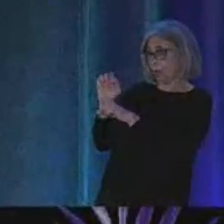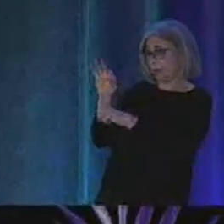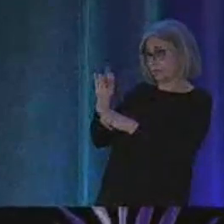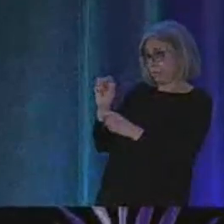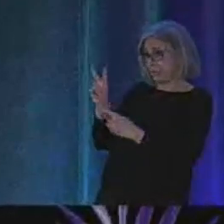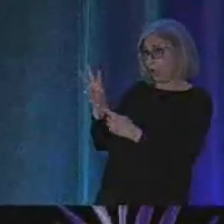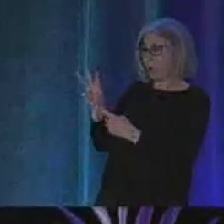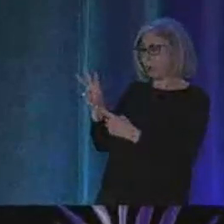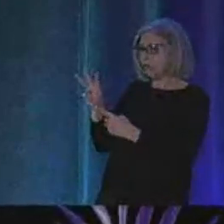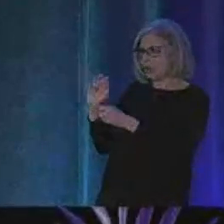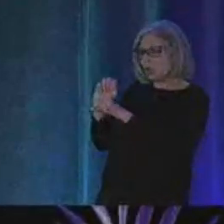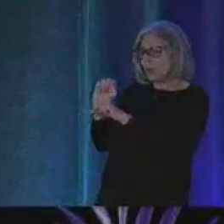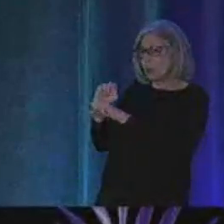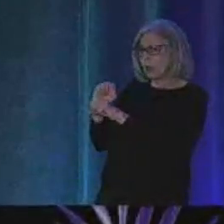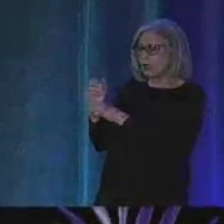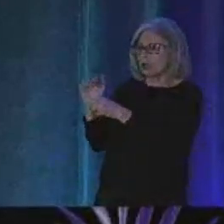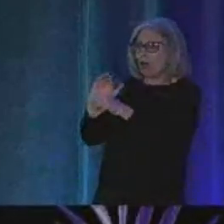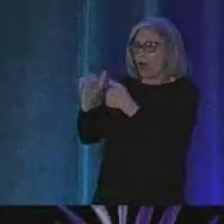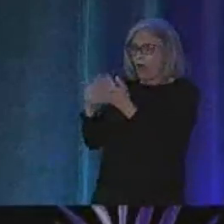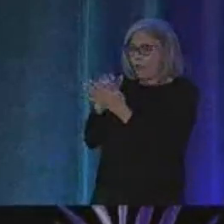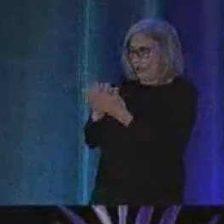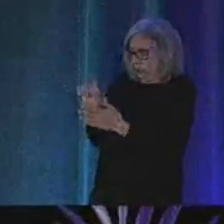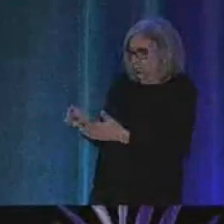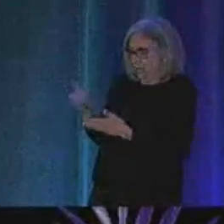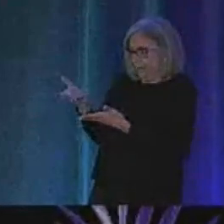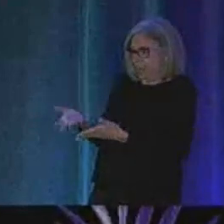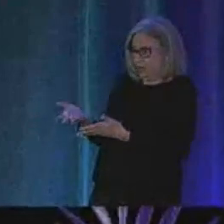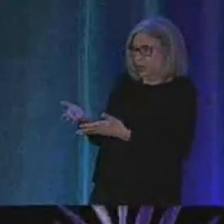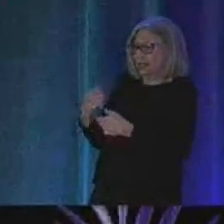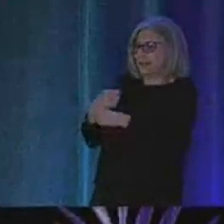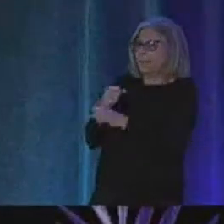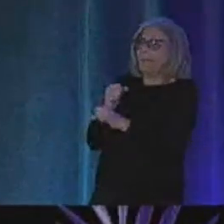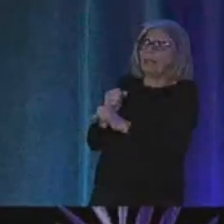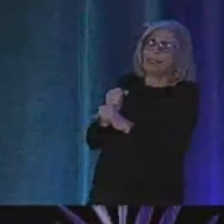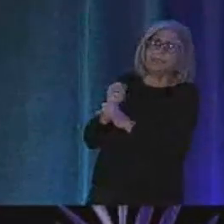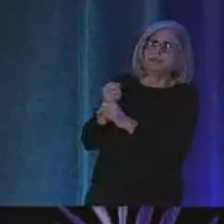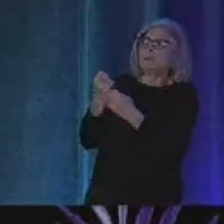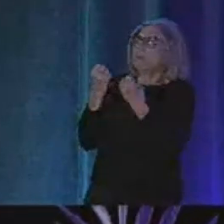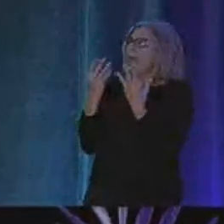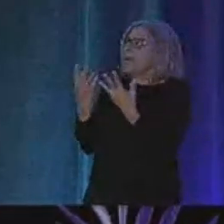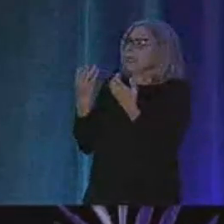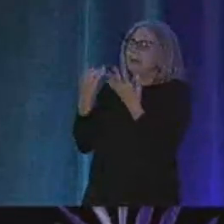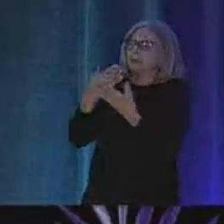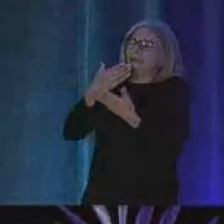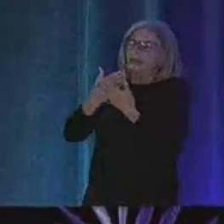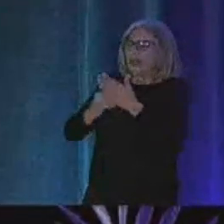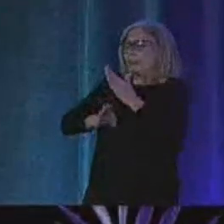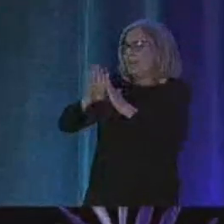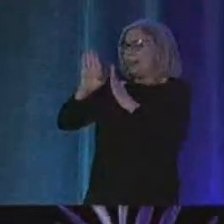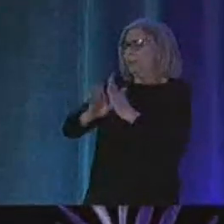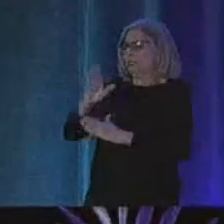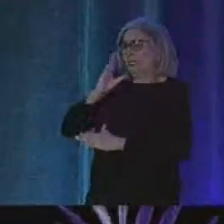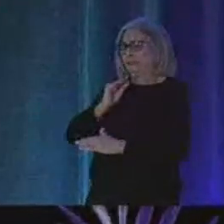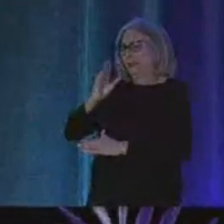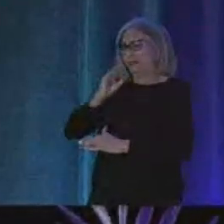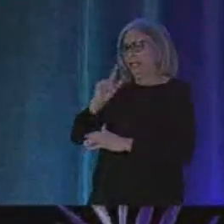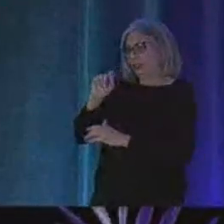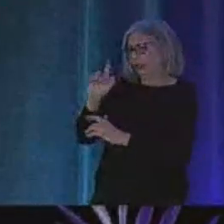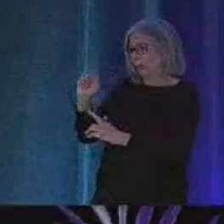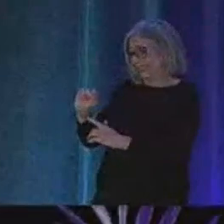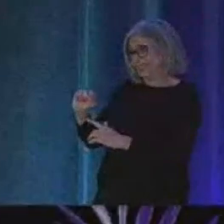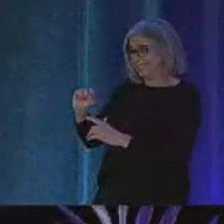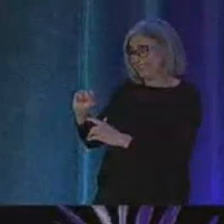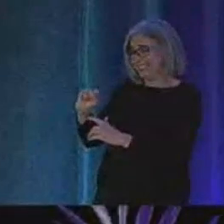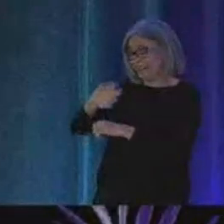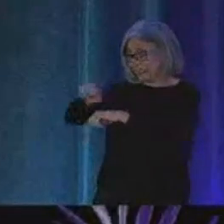close to all that you need. And they give us so many good developer experience tools. The